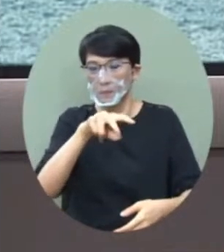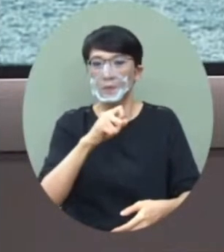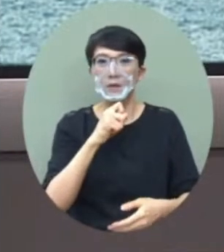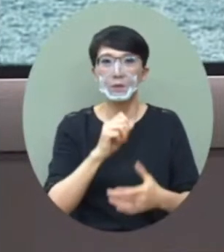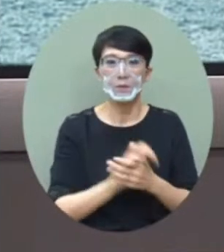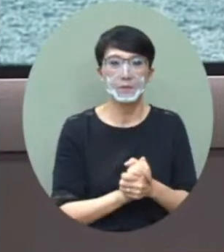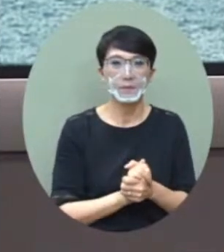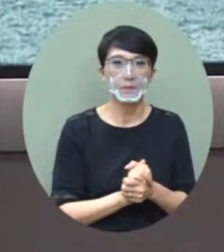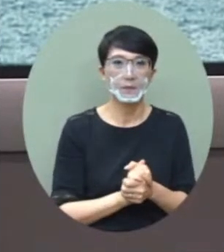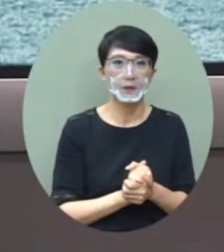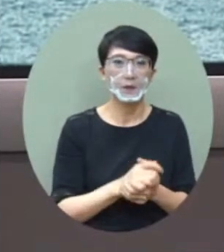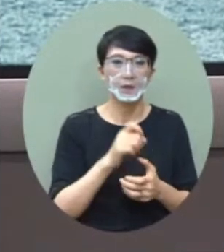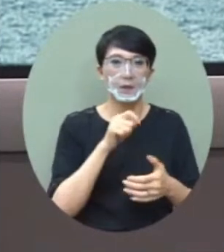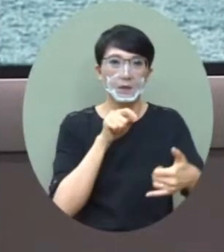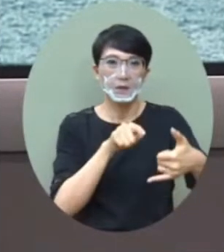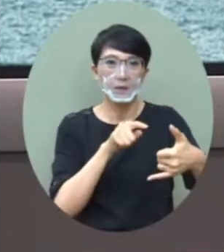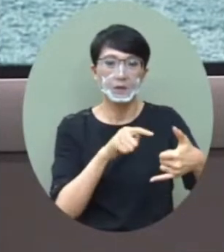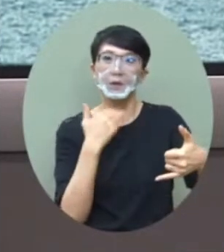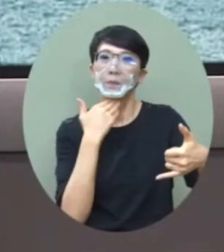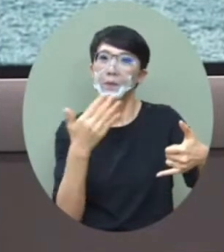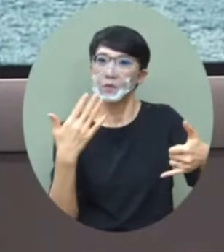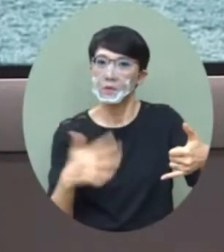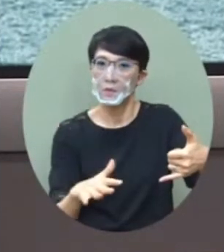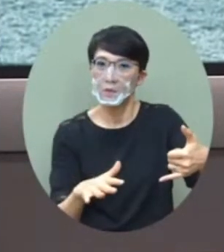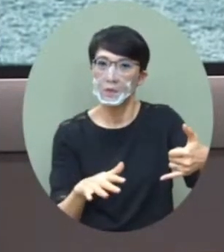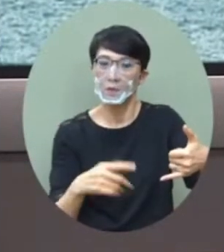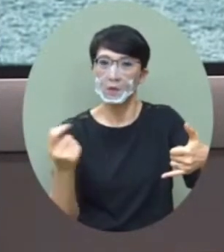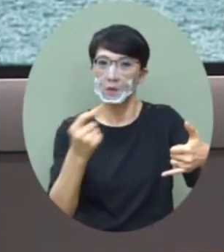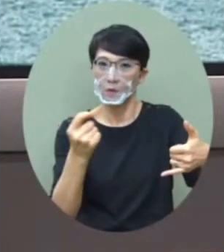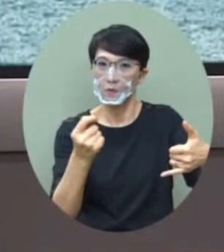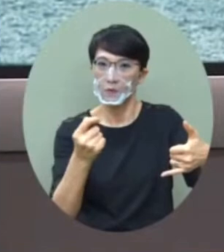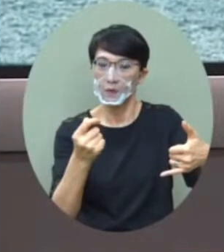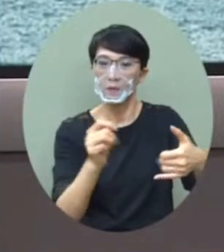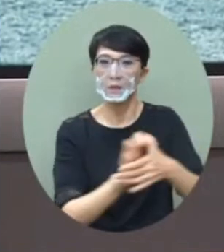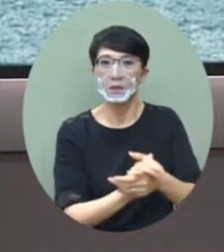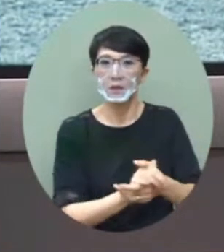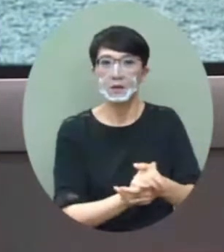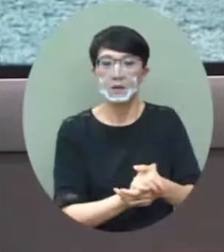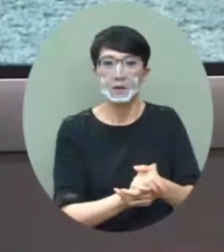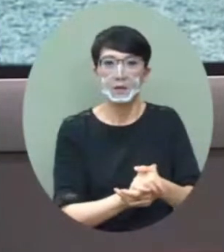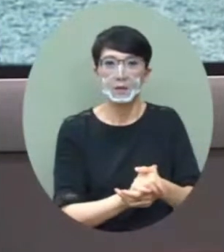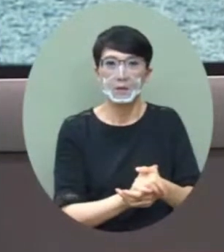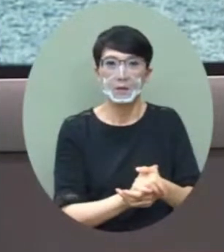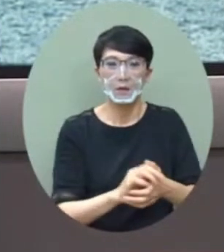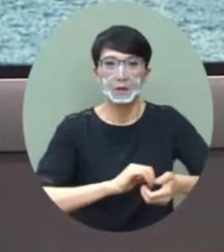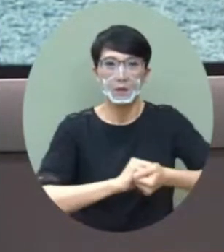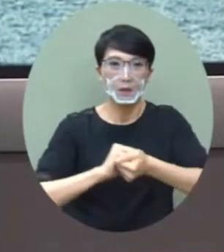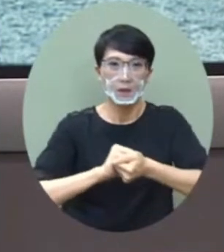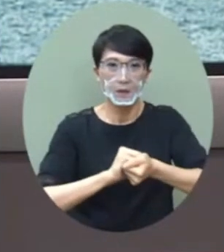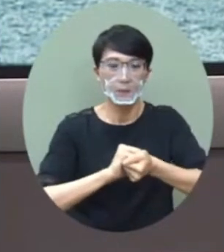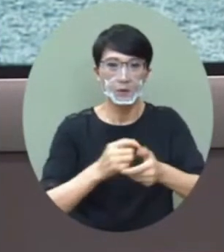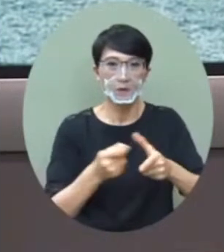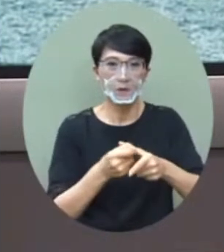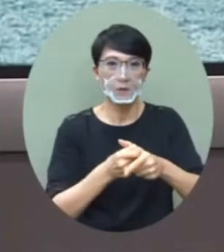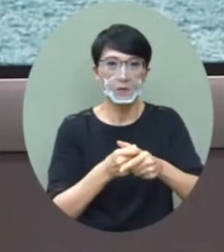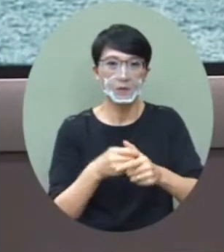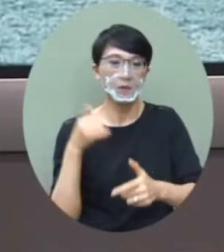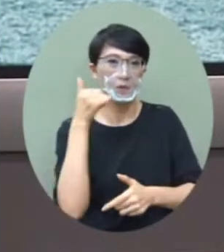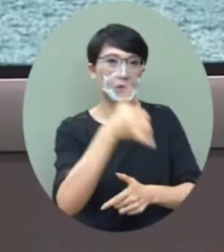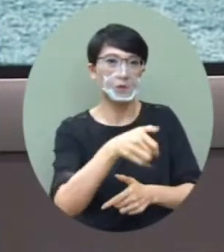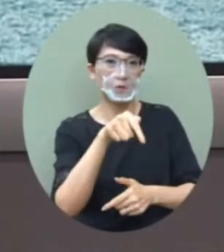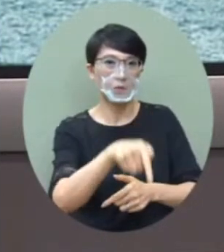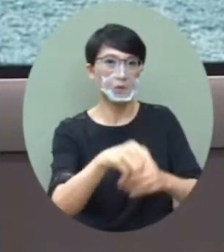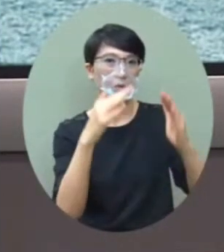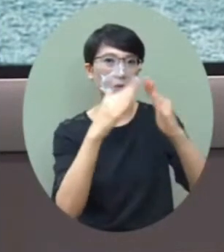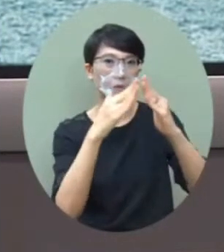we do random sampling of some cases report to us. Very expeditiously, we will ask